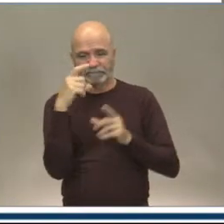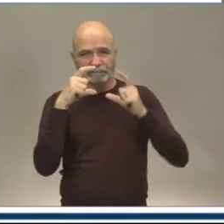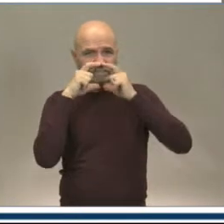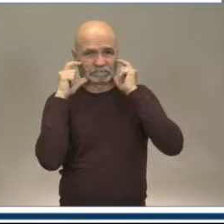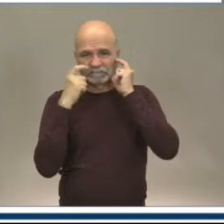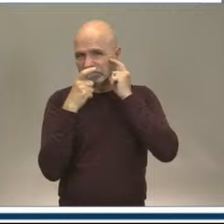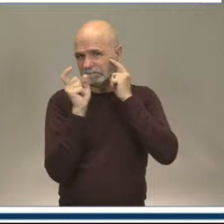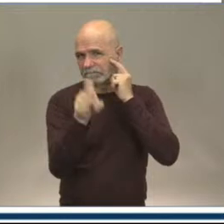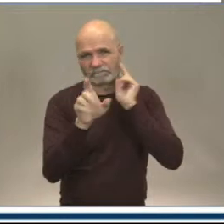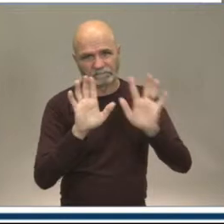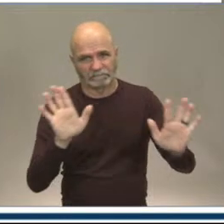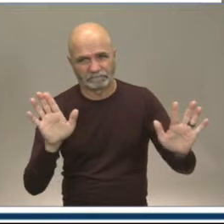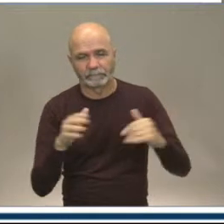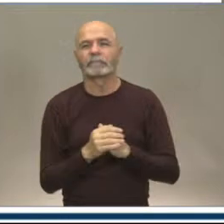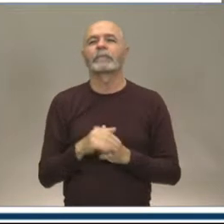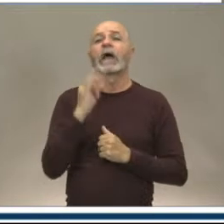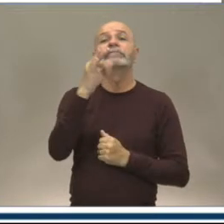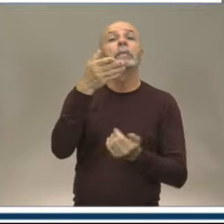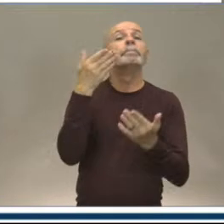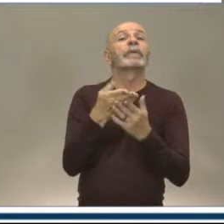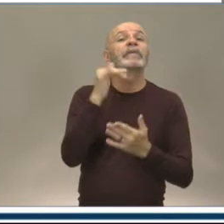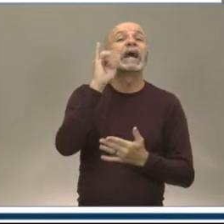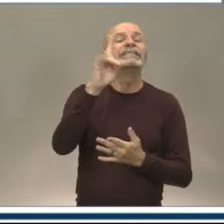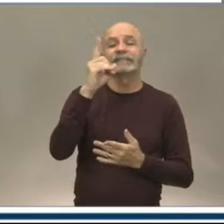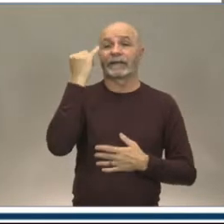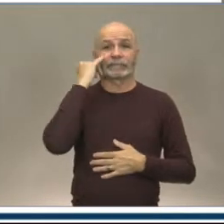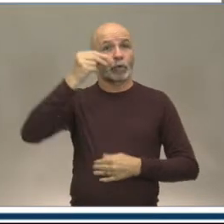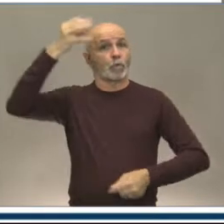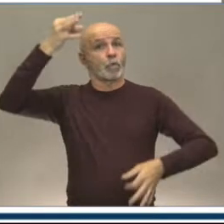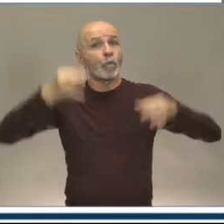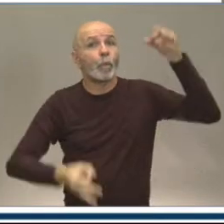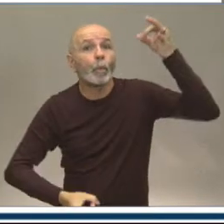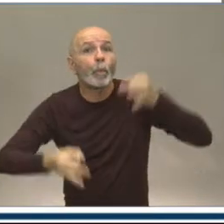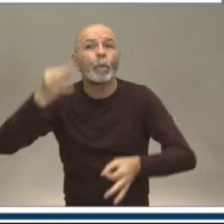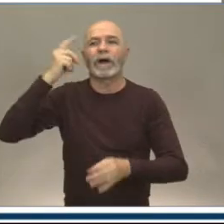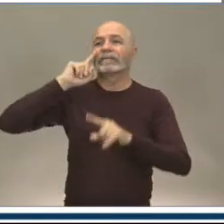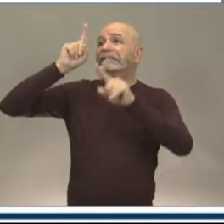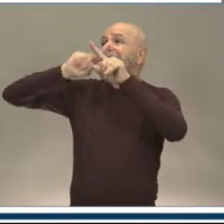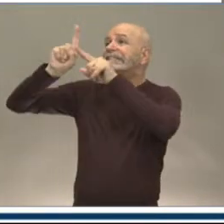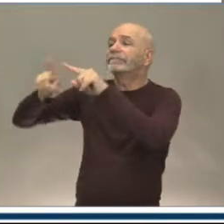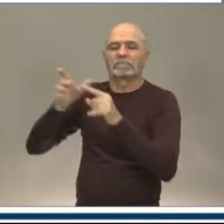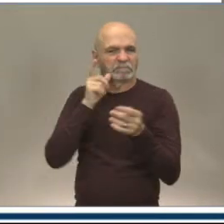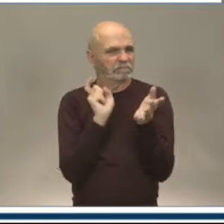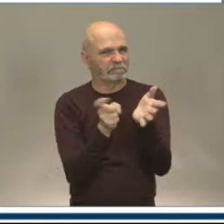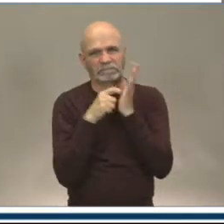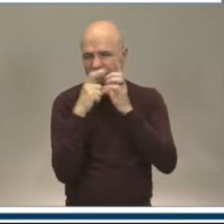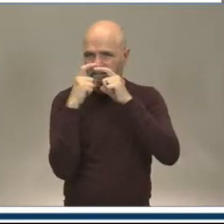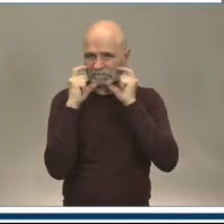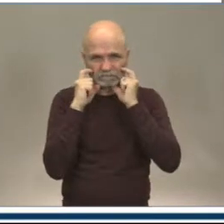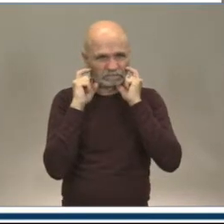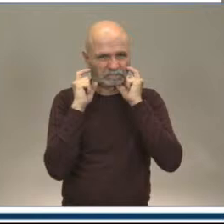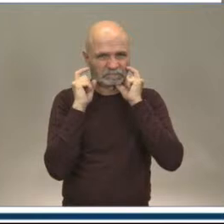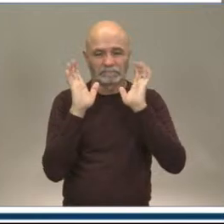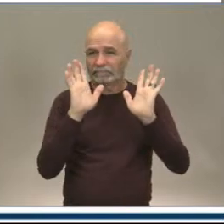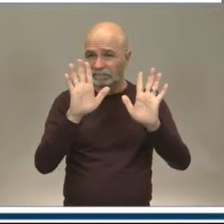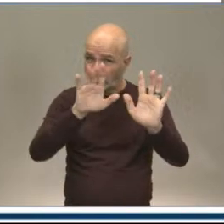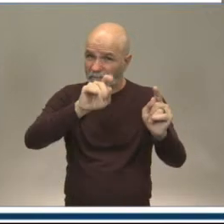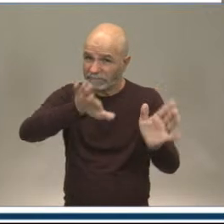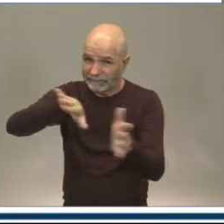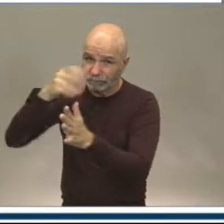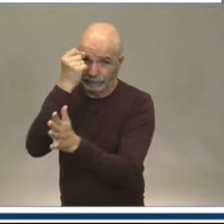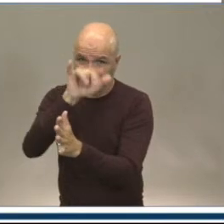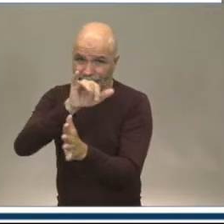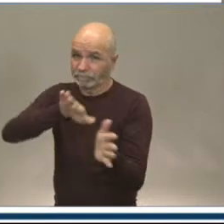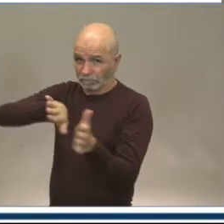identity, and if you're in a courtroom, jury room, or security area in a courthouse. But with those aside, it's